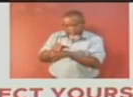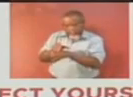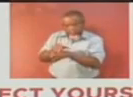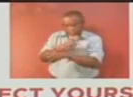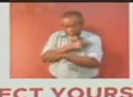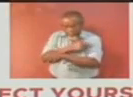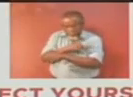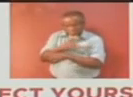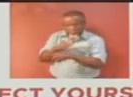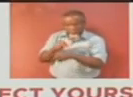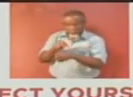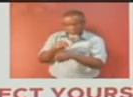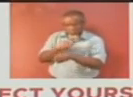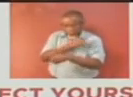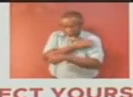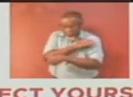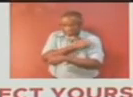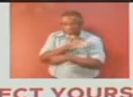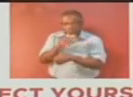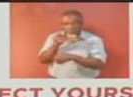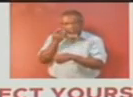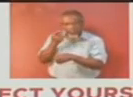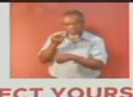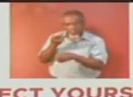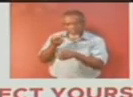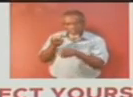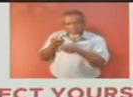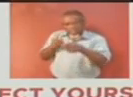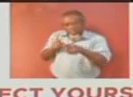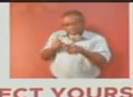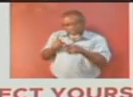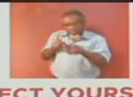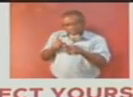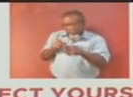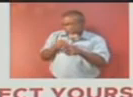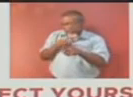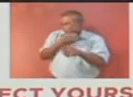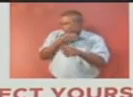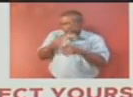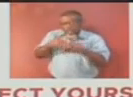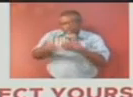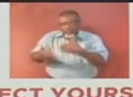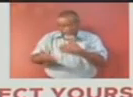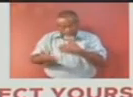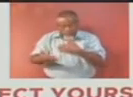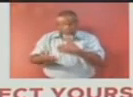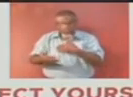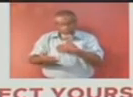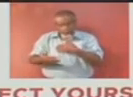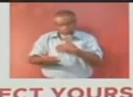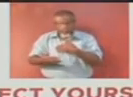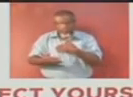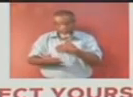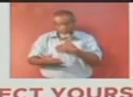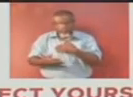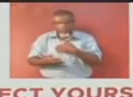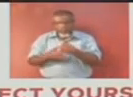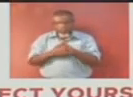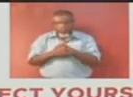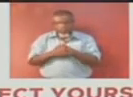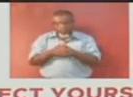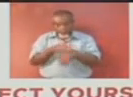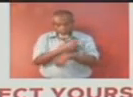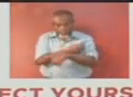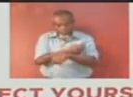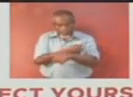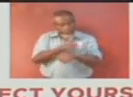usually occurring relatively soon after that initial vaccination, suggesting that they may have actually been infected just